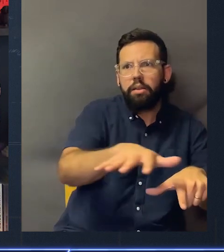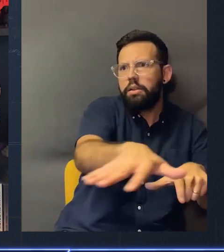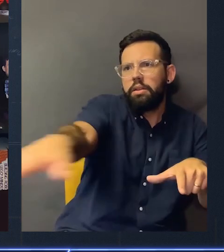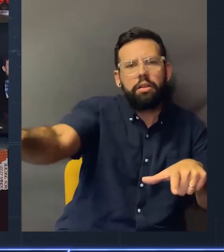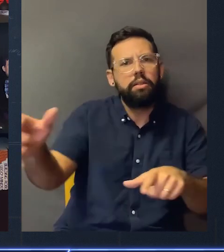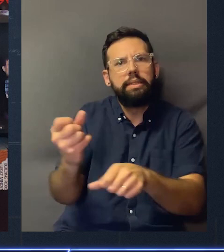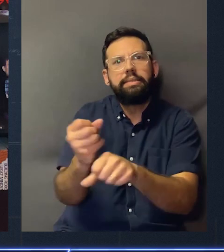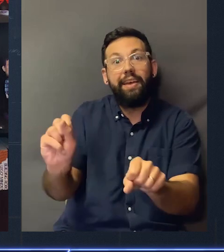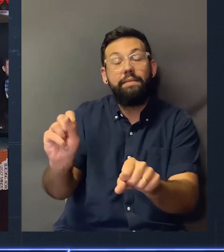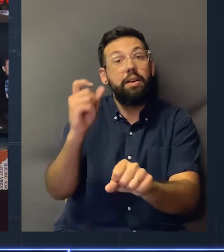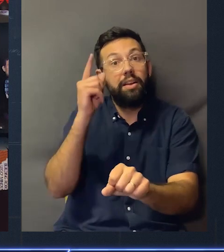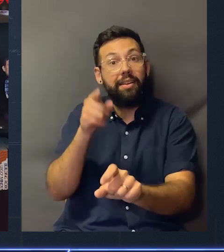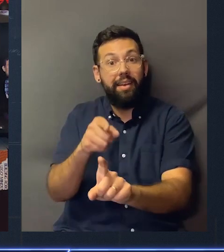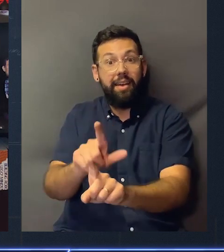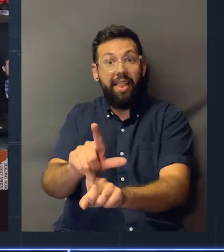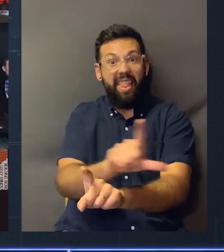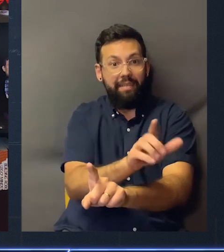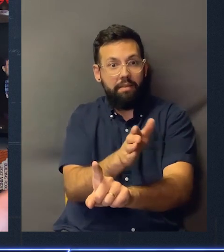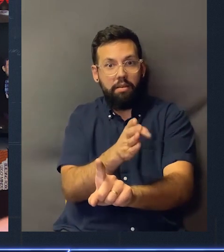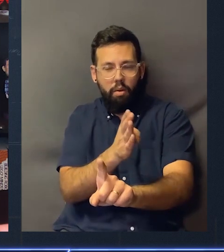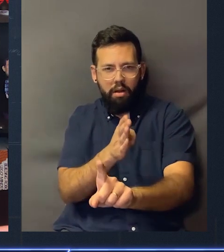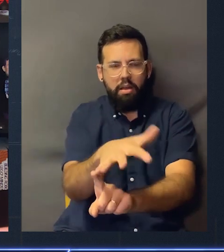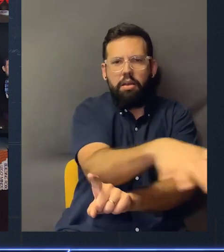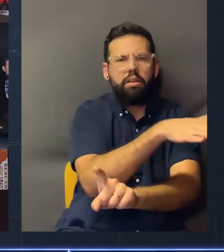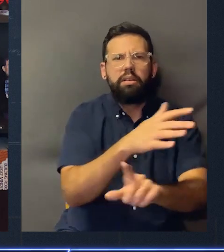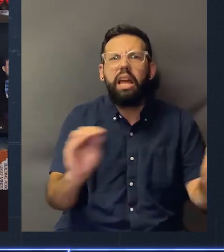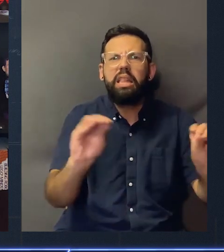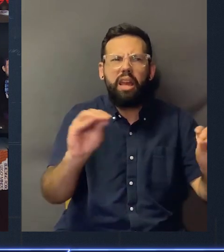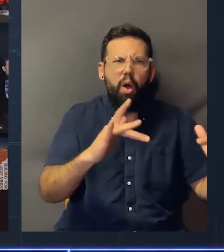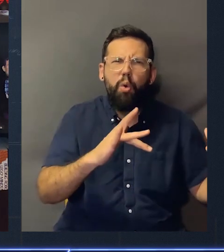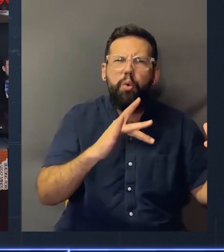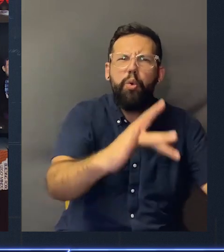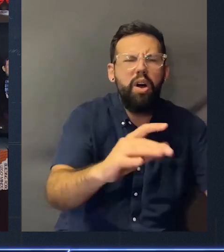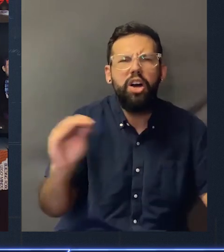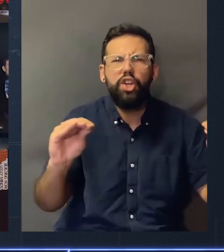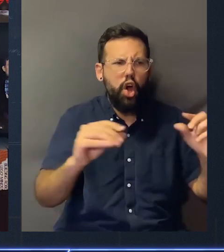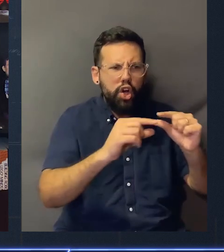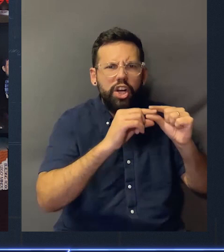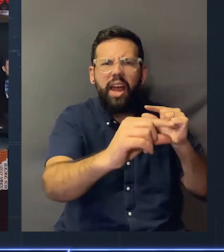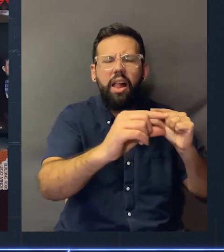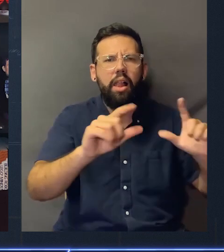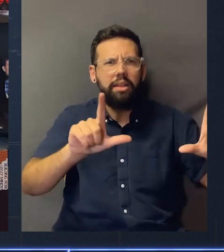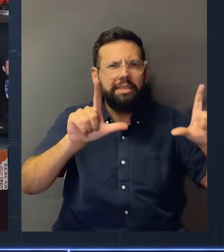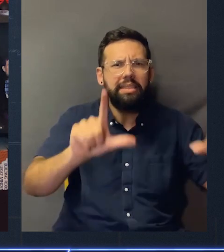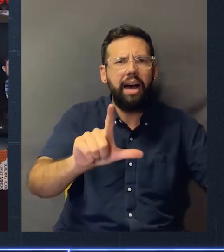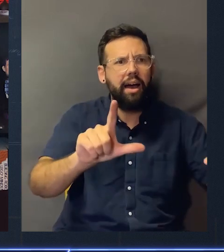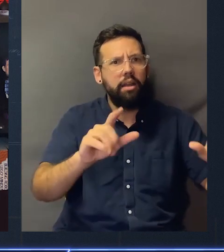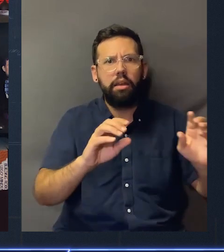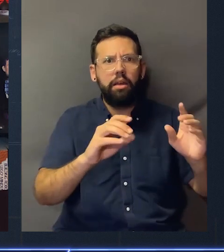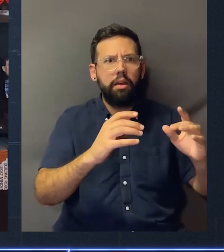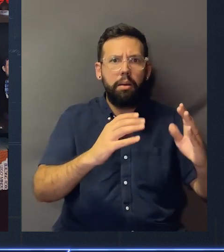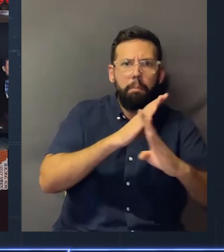going. If you don't turn right, there's just literally just a void. There's no railing, there's no sign, there's